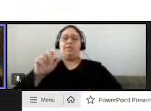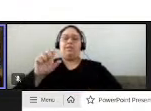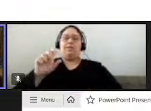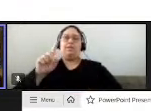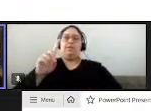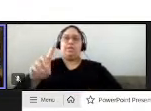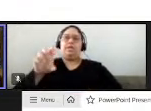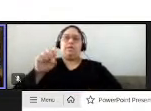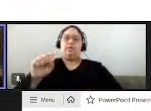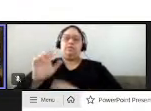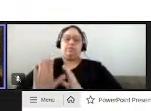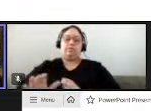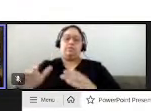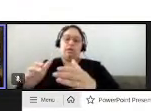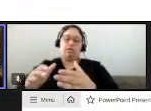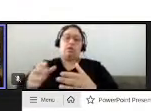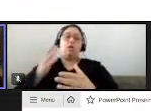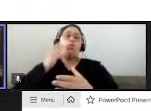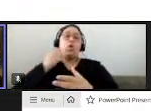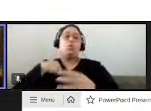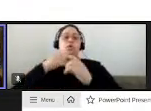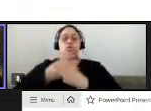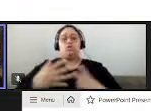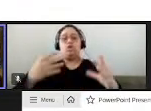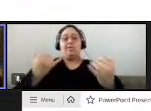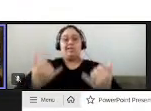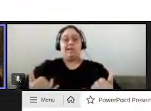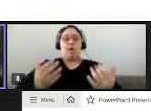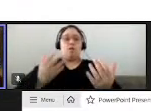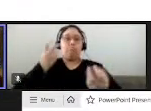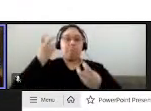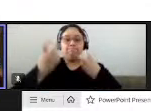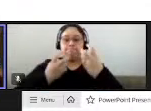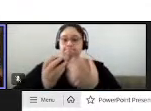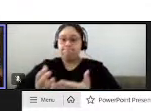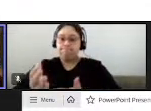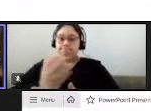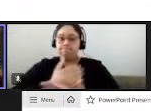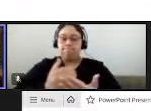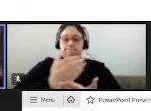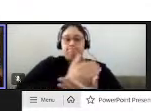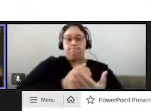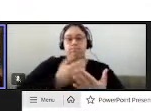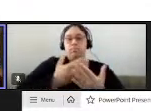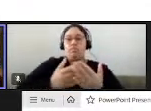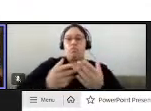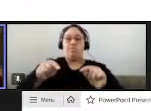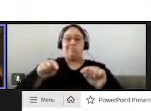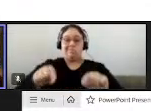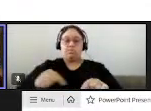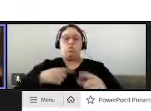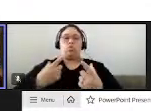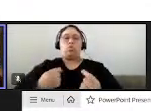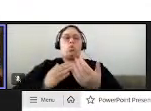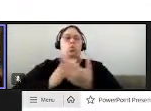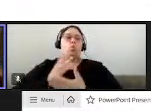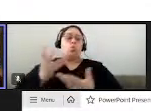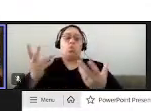section. When we started to procure for this, it was going to be done